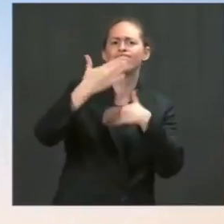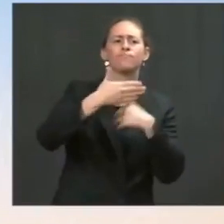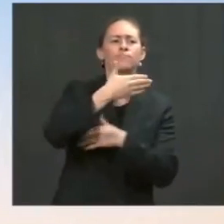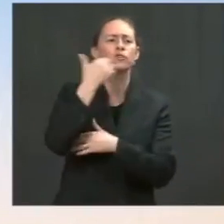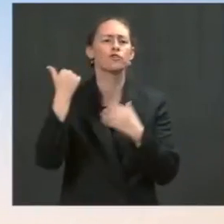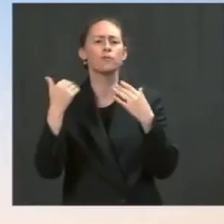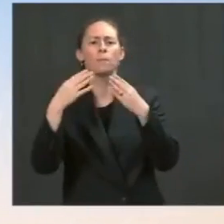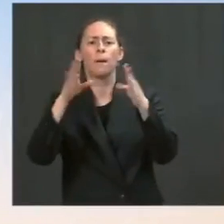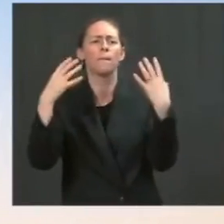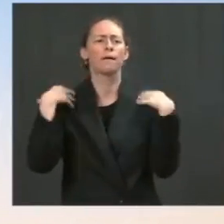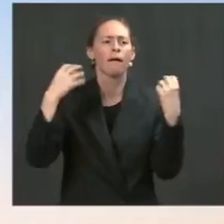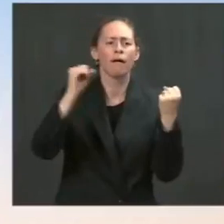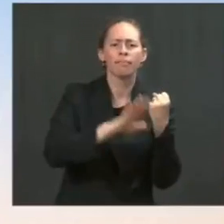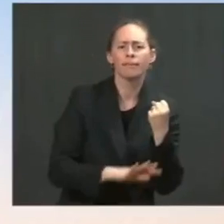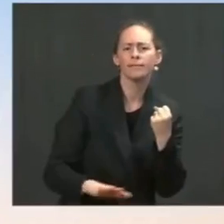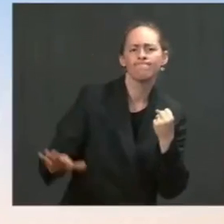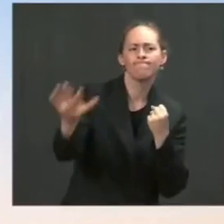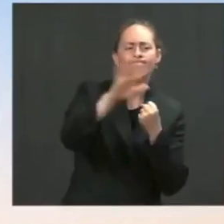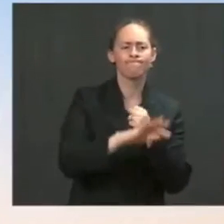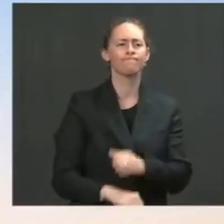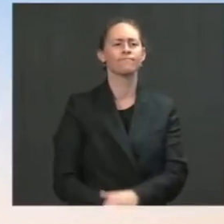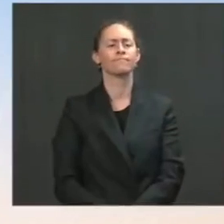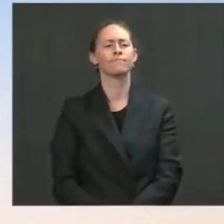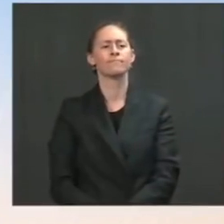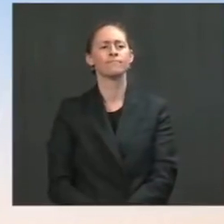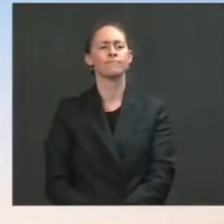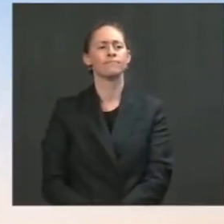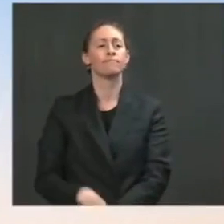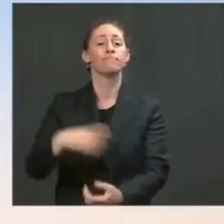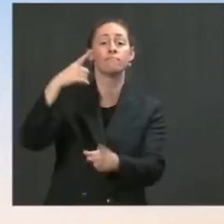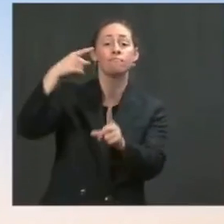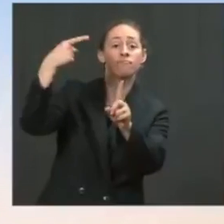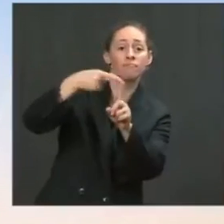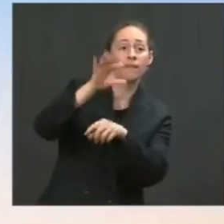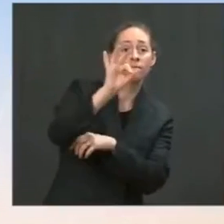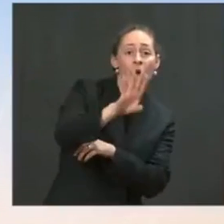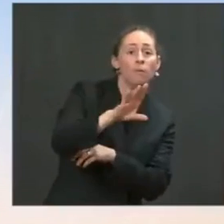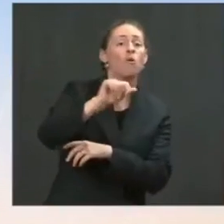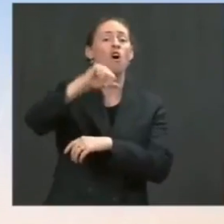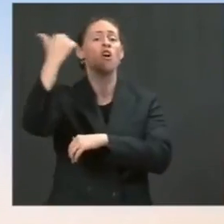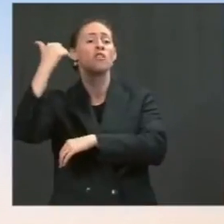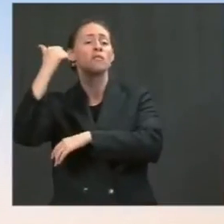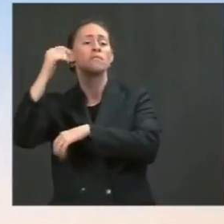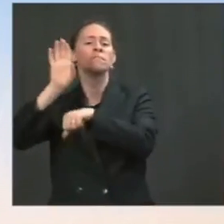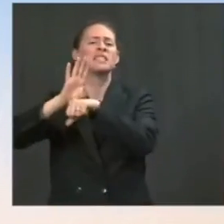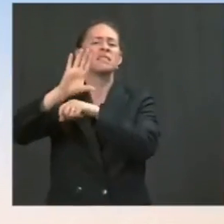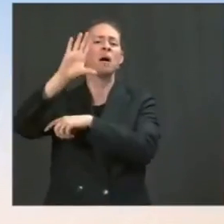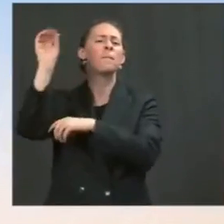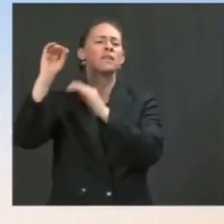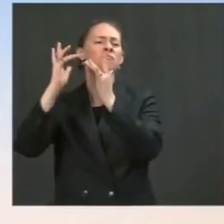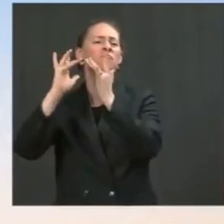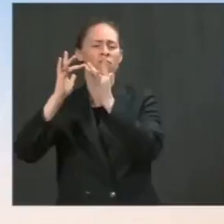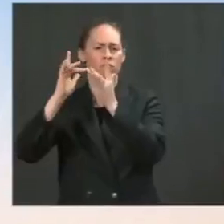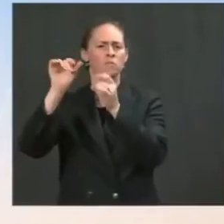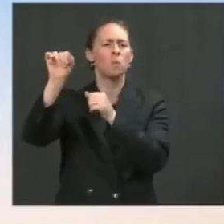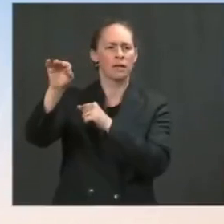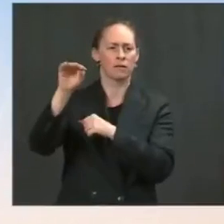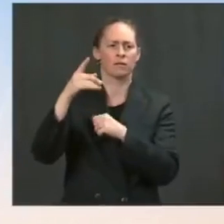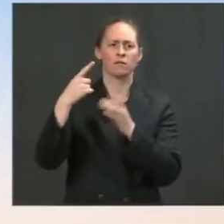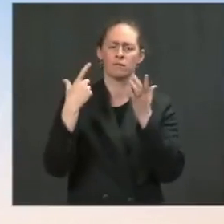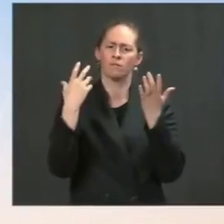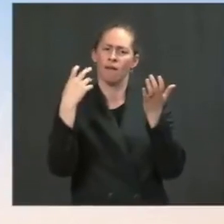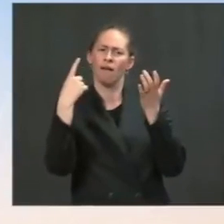providing for Facebook or other platforms to measure and publicly share the impact of misinformation on their platform and the audience